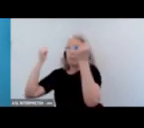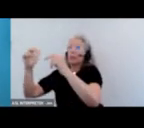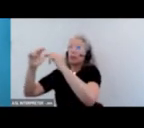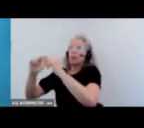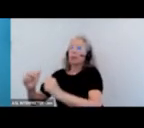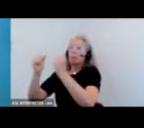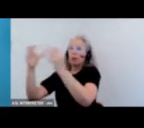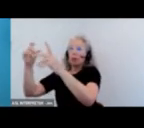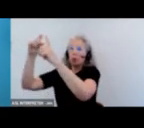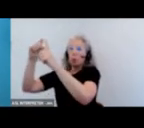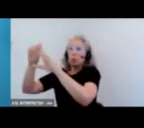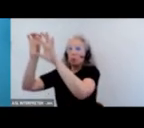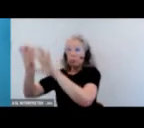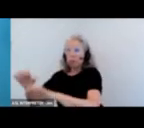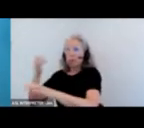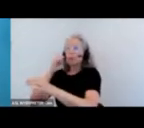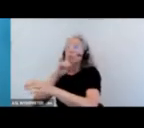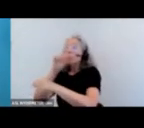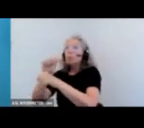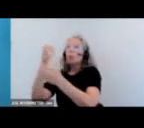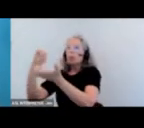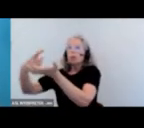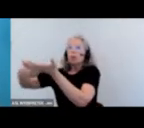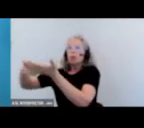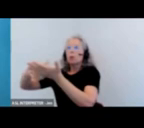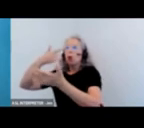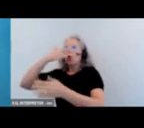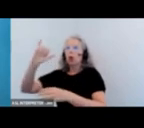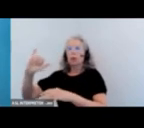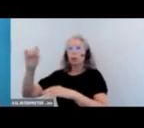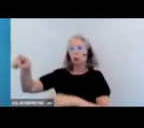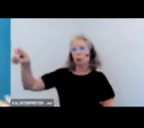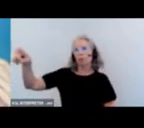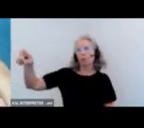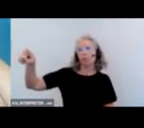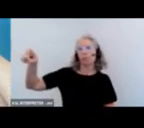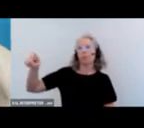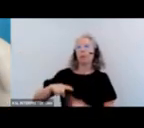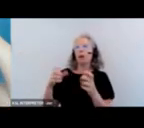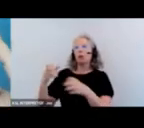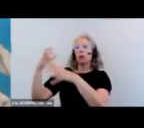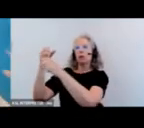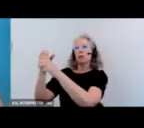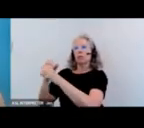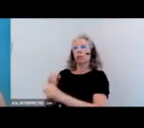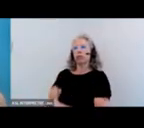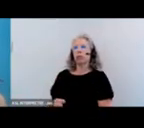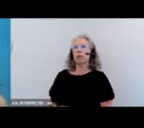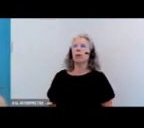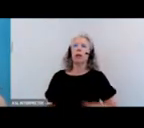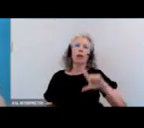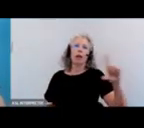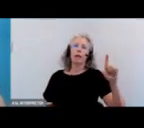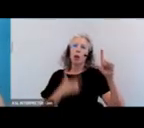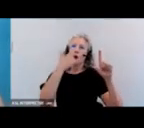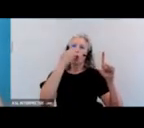words if we really wanted to talk about what it should be, but I just wanted to give kind of a summary here. So on the left, I have what